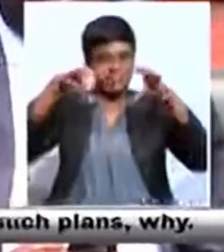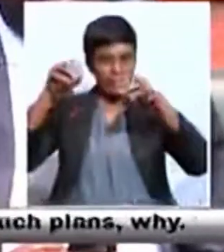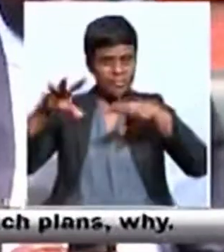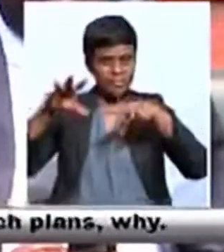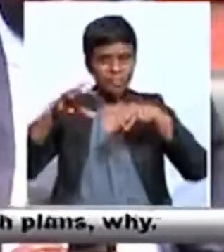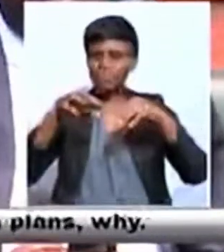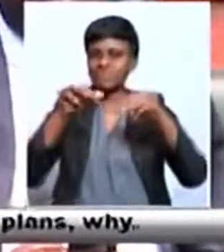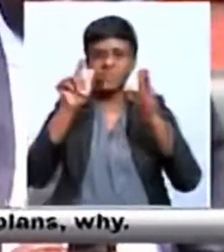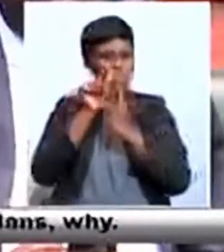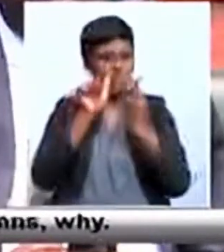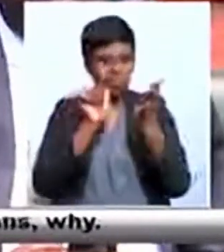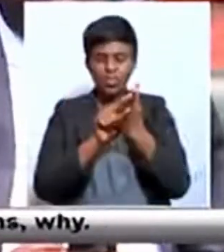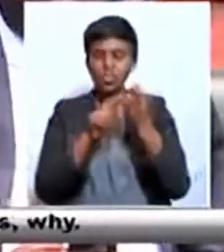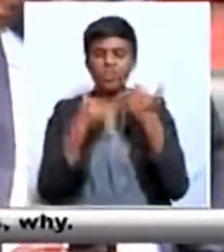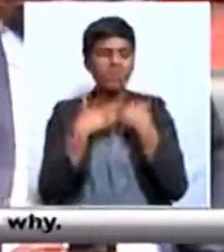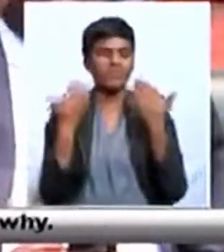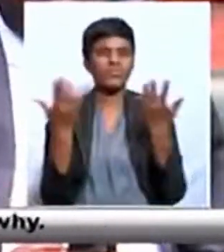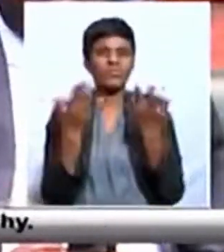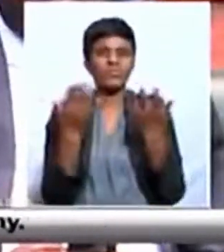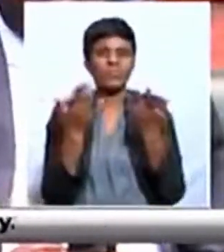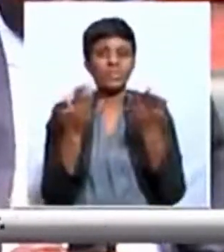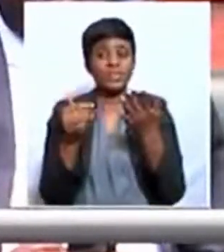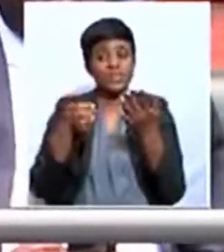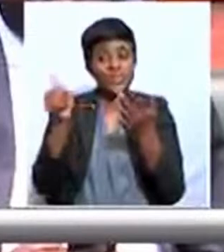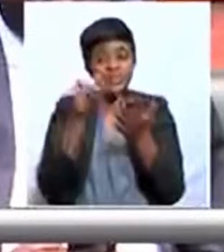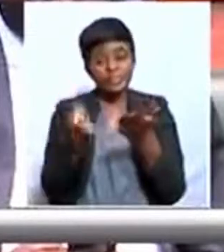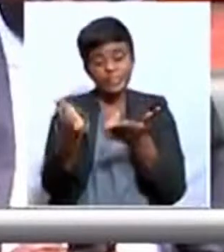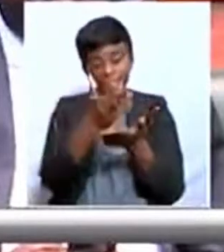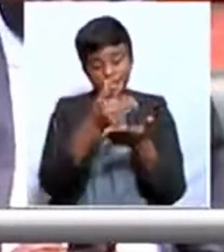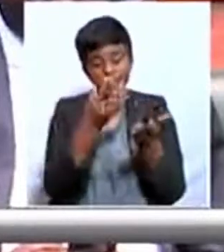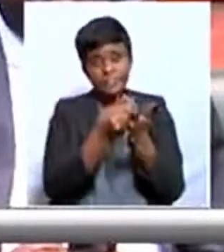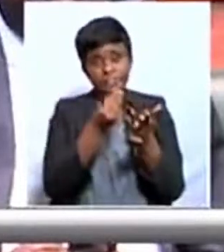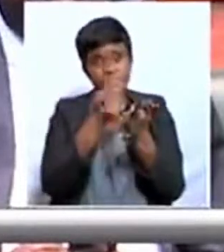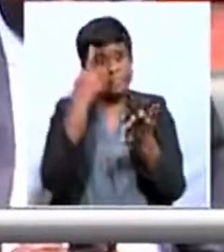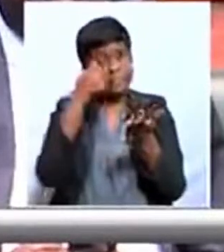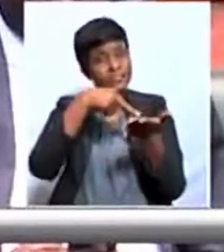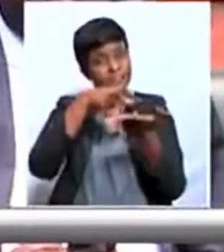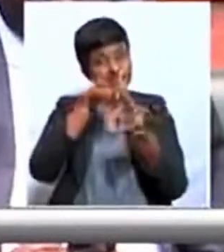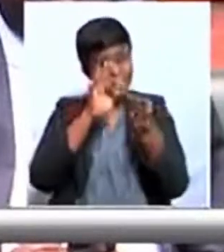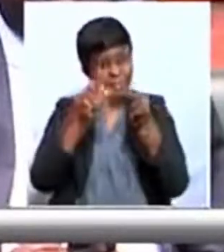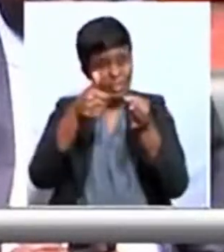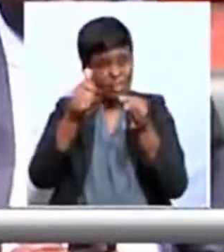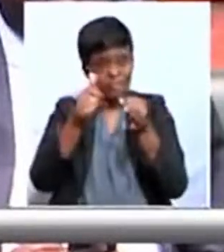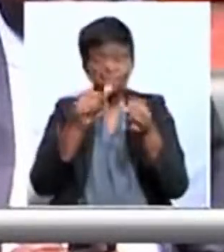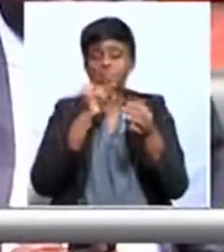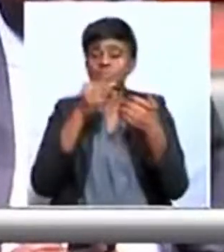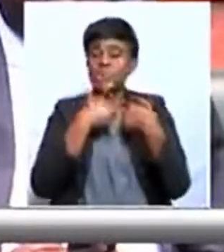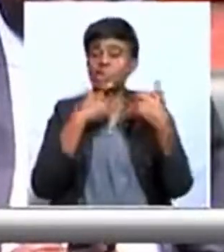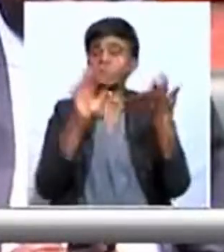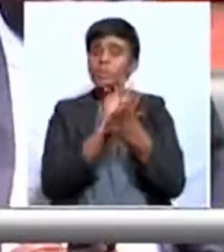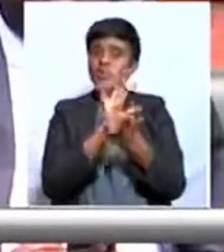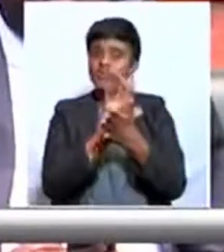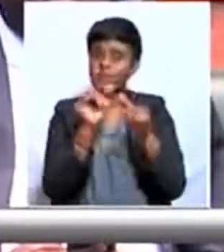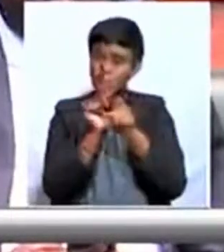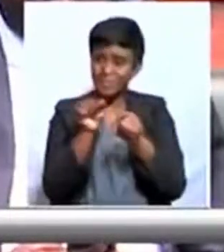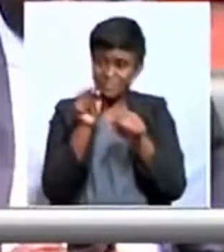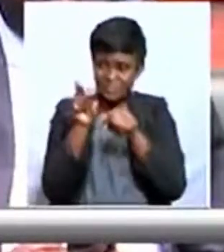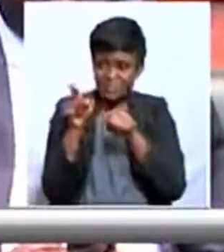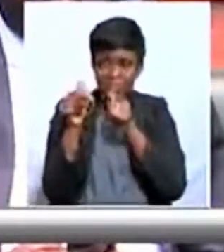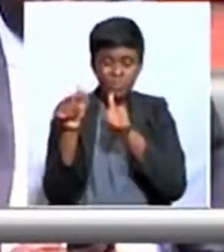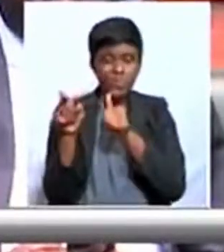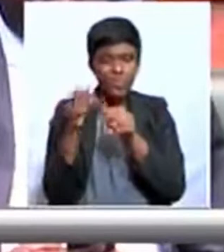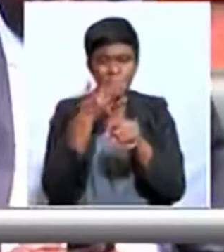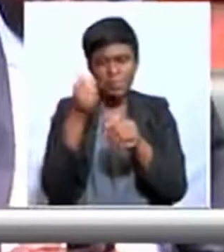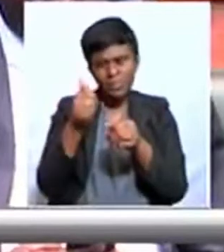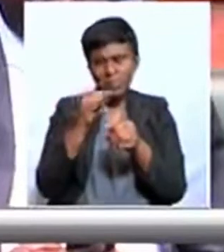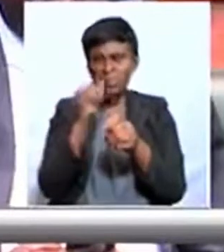legal basis on which they can be collecting rentals. If they don't have documentation to that effect, then they shouldn't